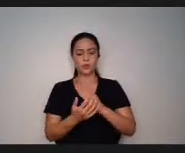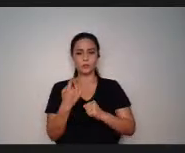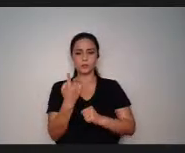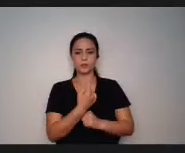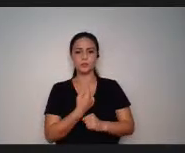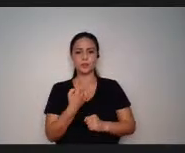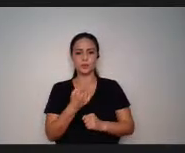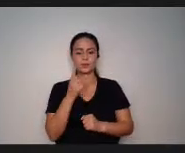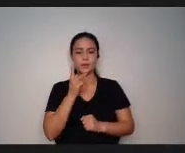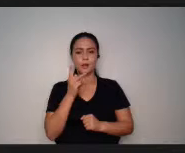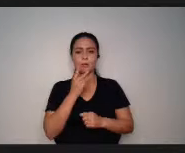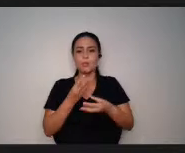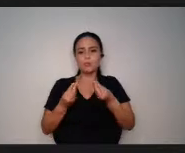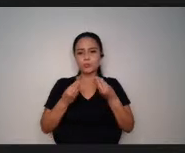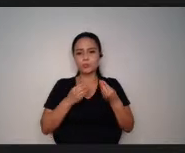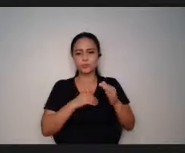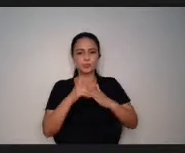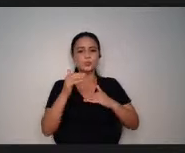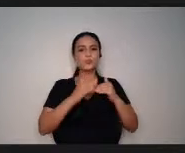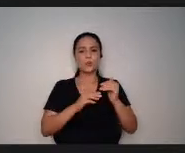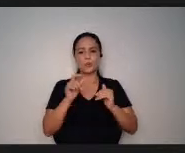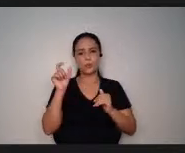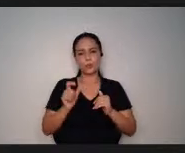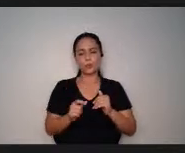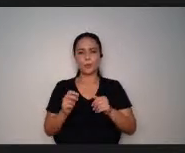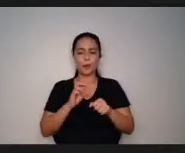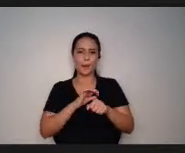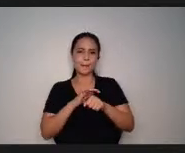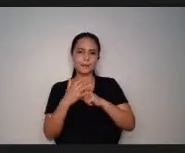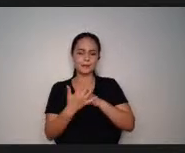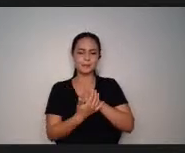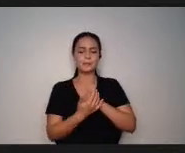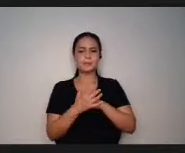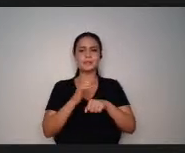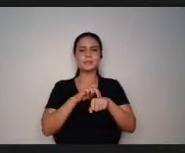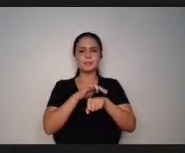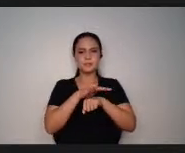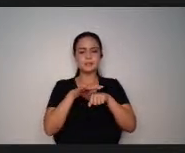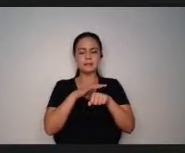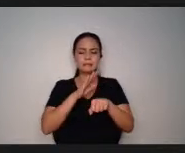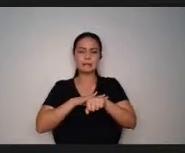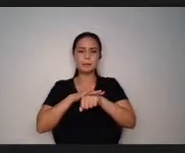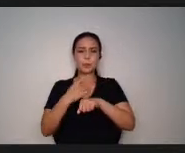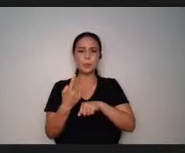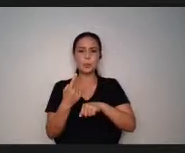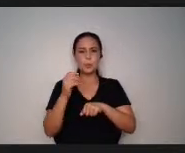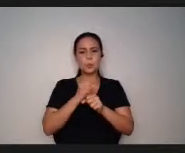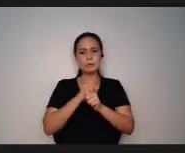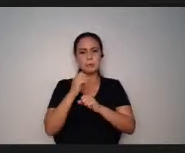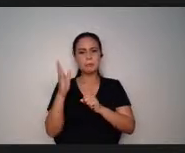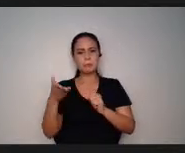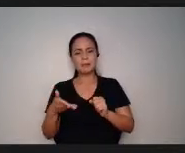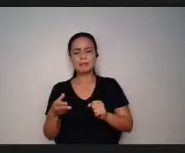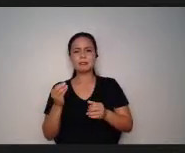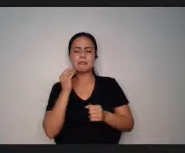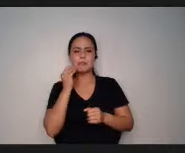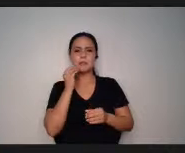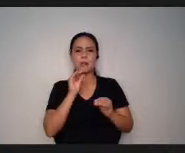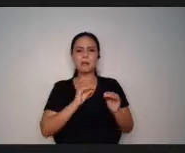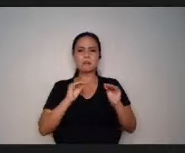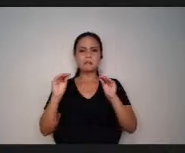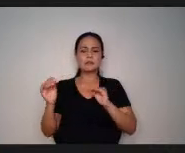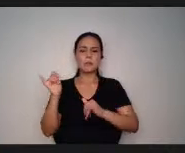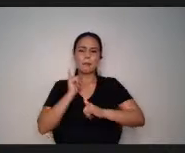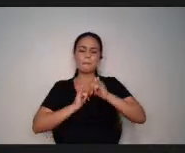As COVID-19 hit, we were launching a healthy work campaign. And we really struggled